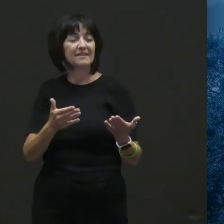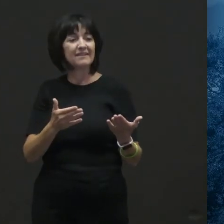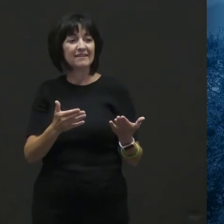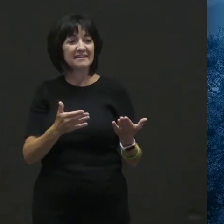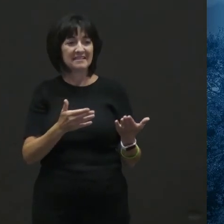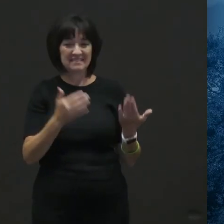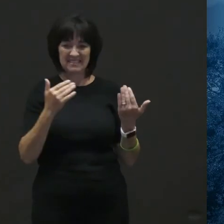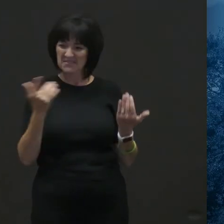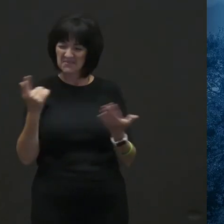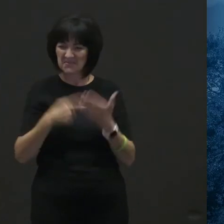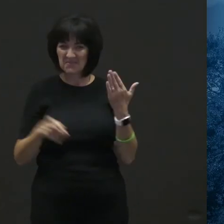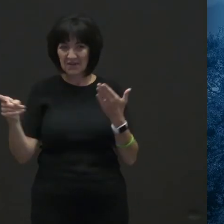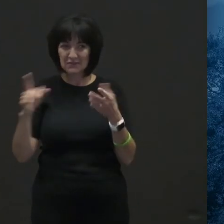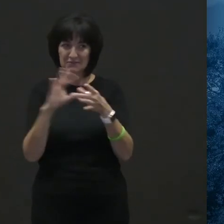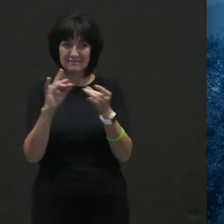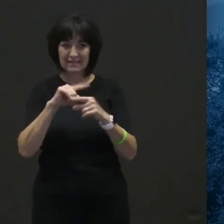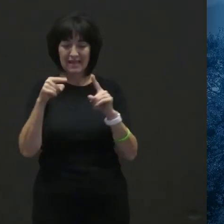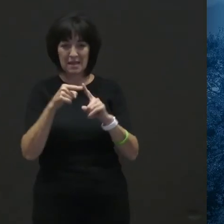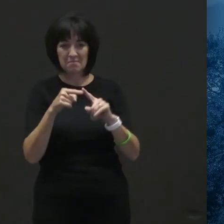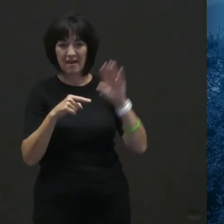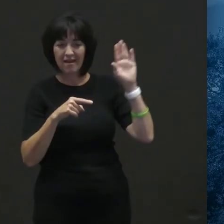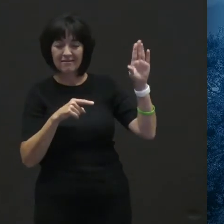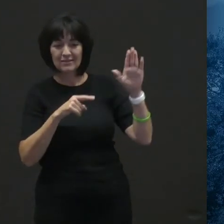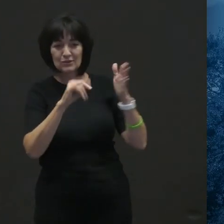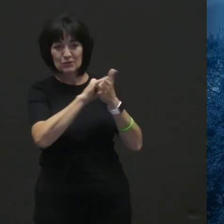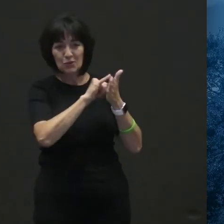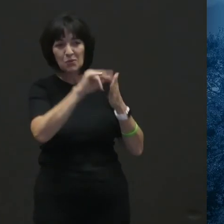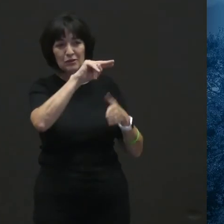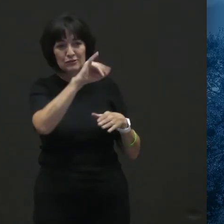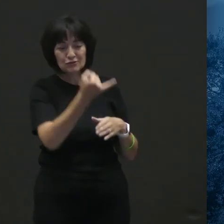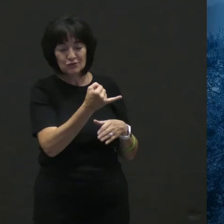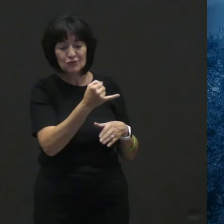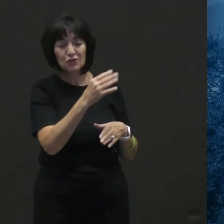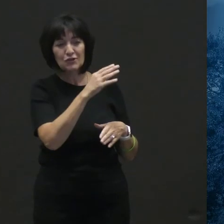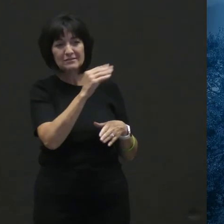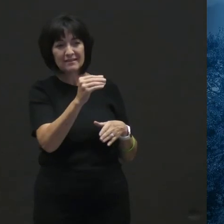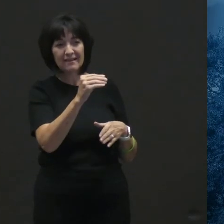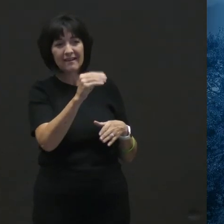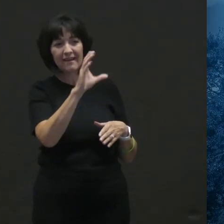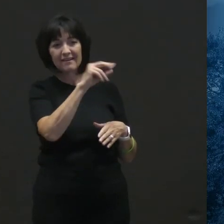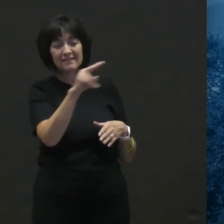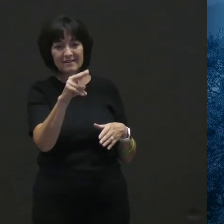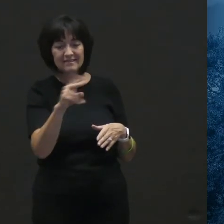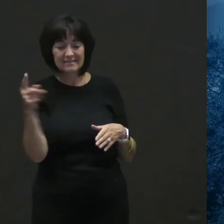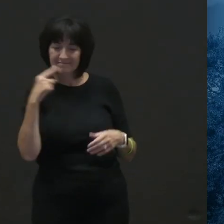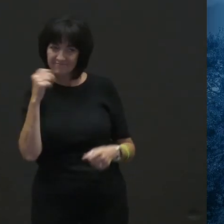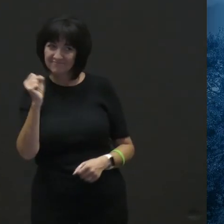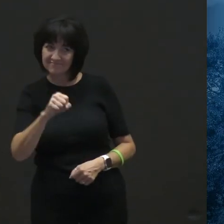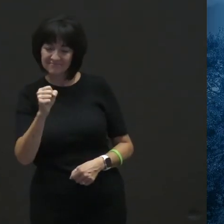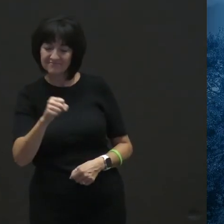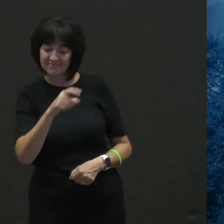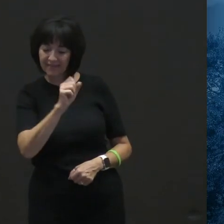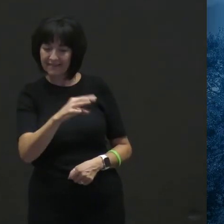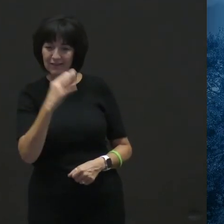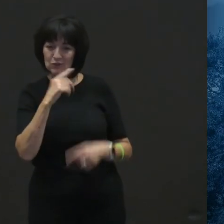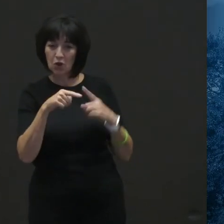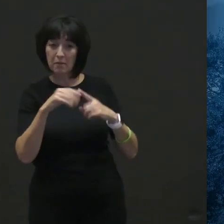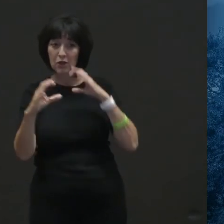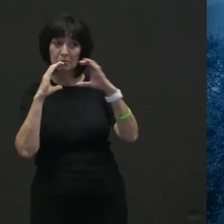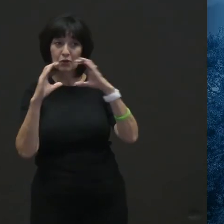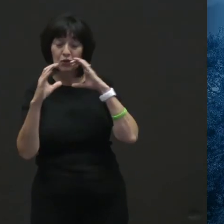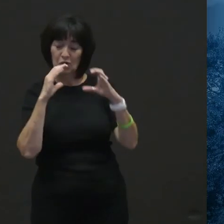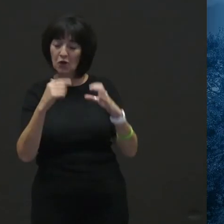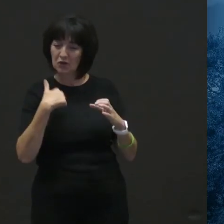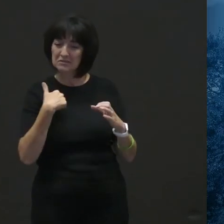matches with my friend Governor Murphy. Frankly, the problem is that we're